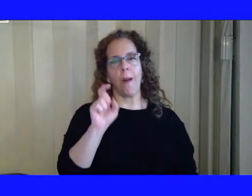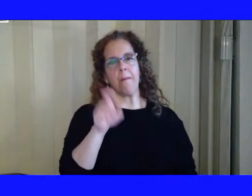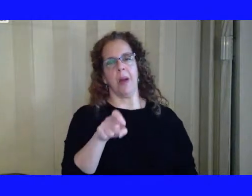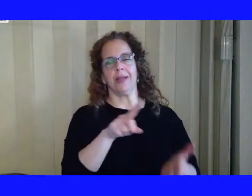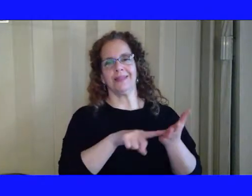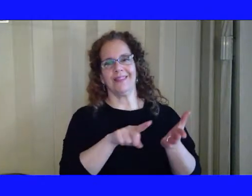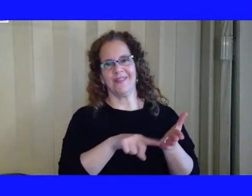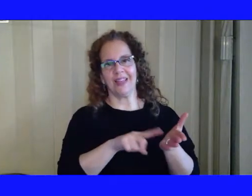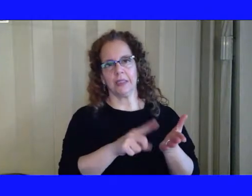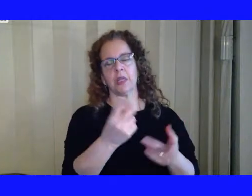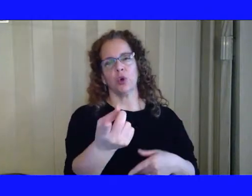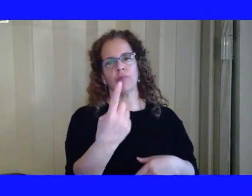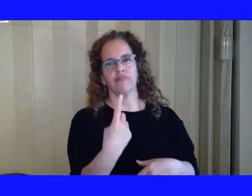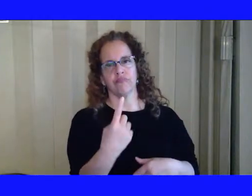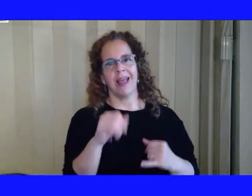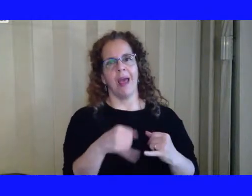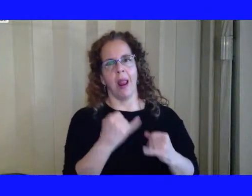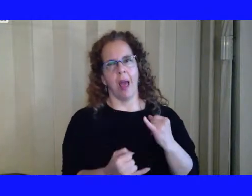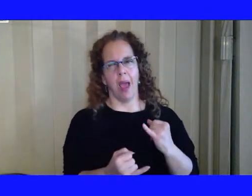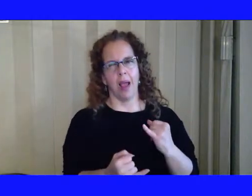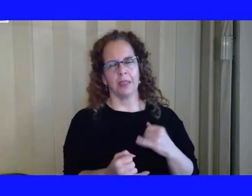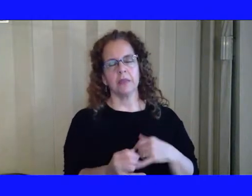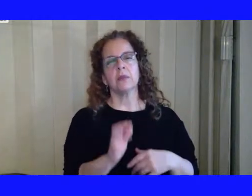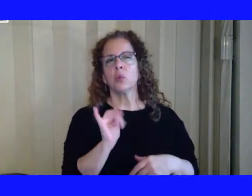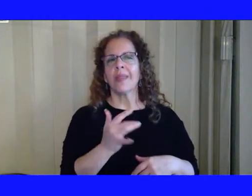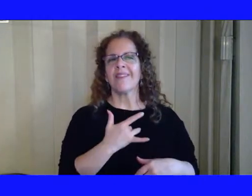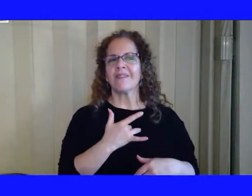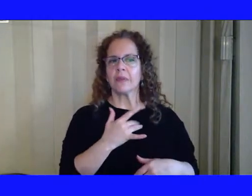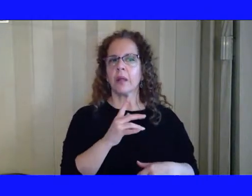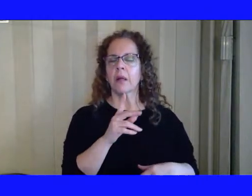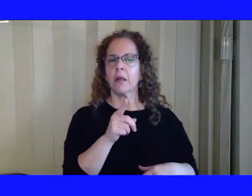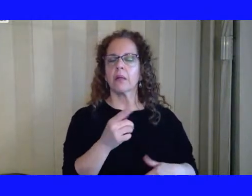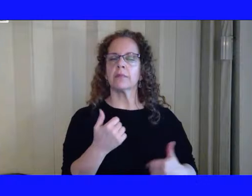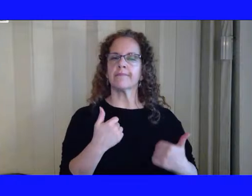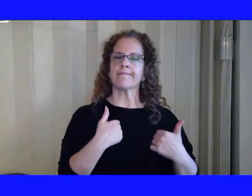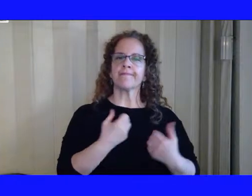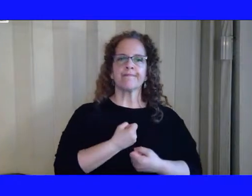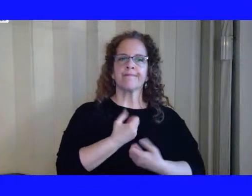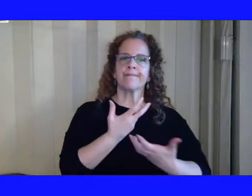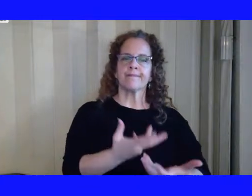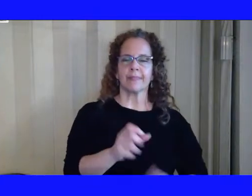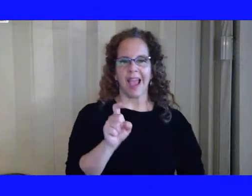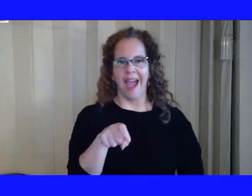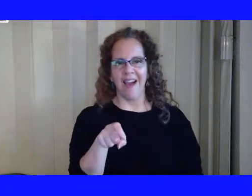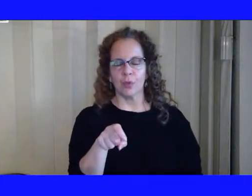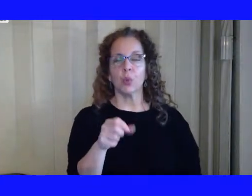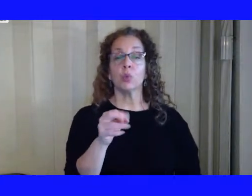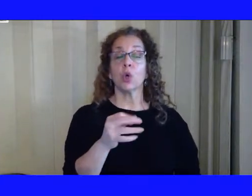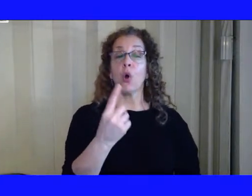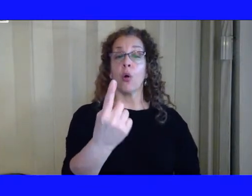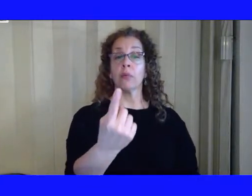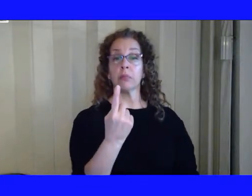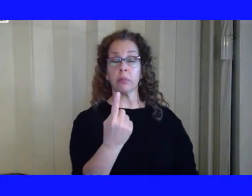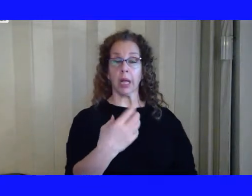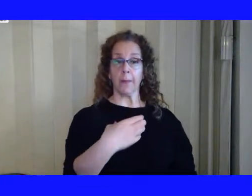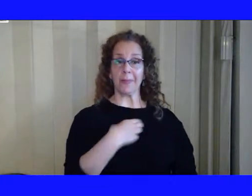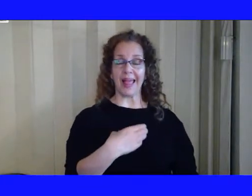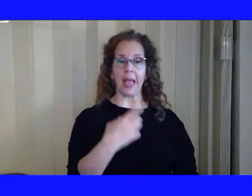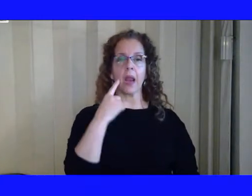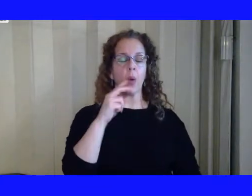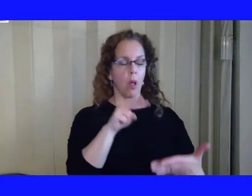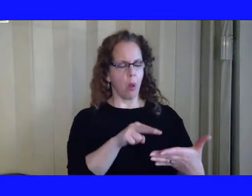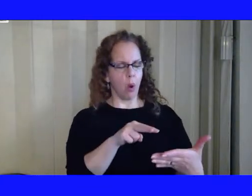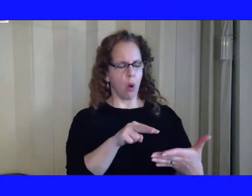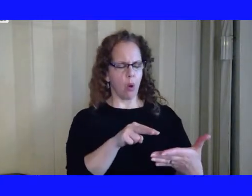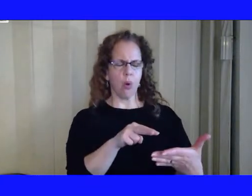say, because it's not always about EEO, but it's about something that's bothering them and they feel like they're not being heard, and they're just